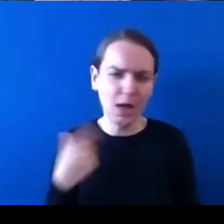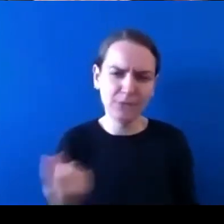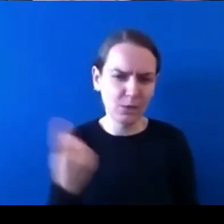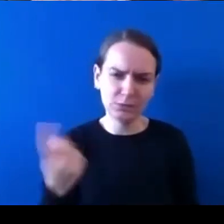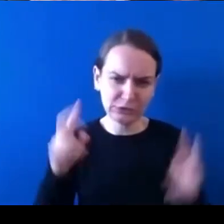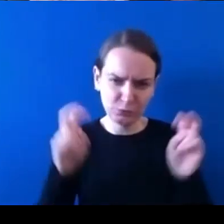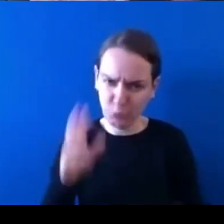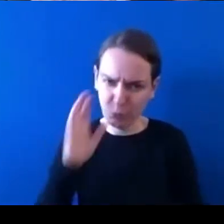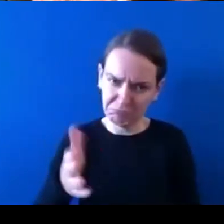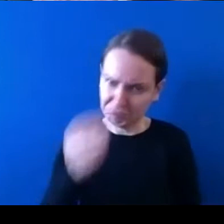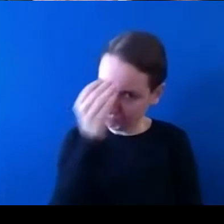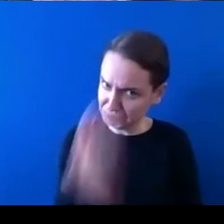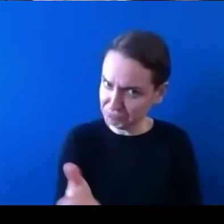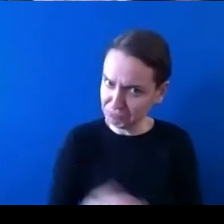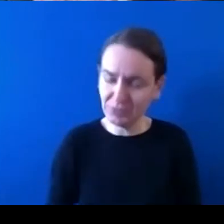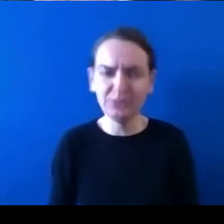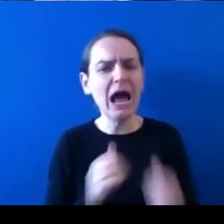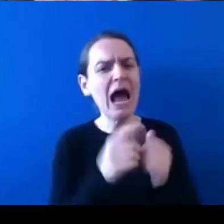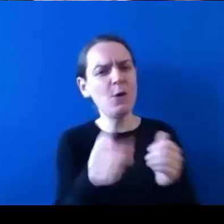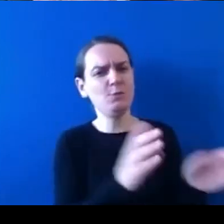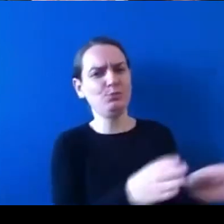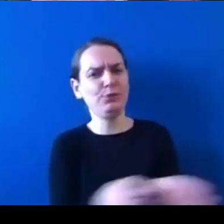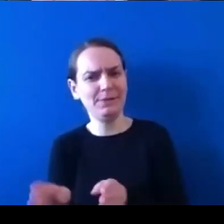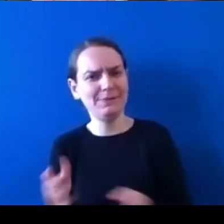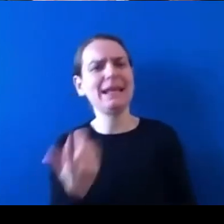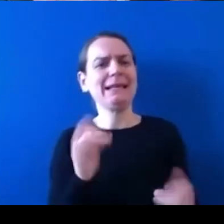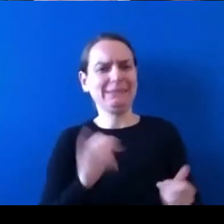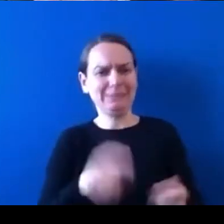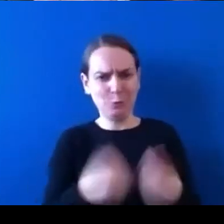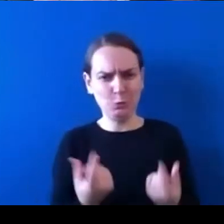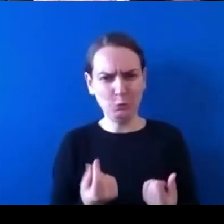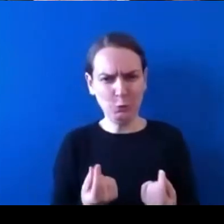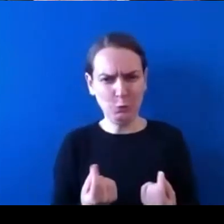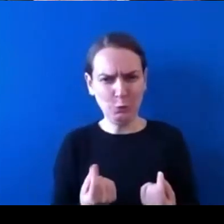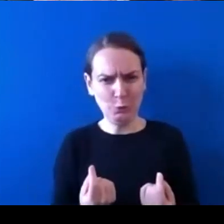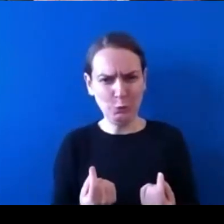If there's any upgrades in the college, it will impact your assistive technology.